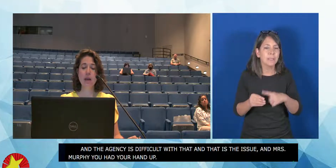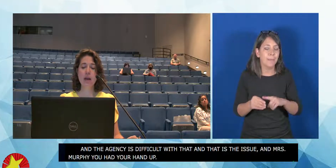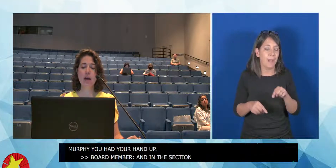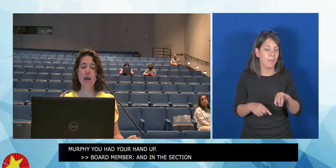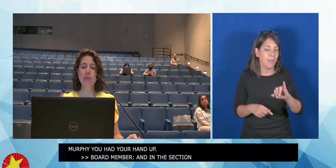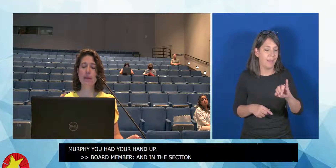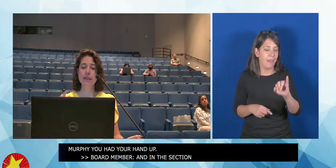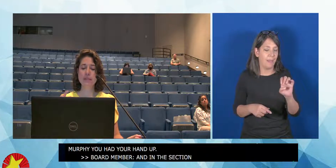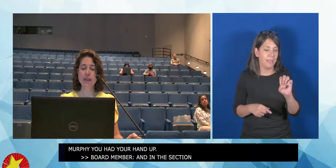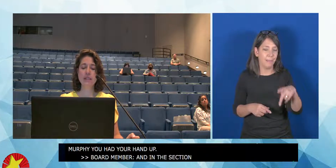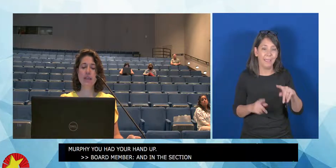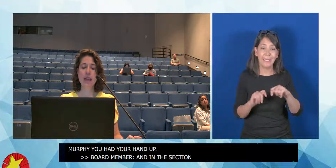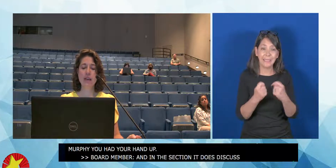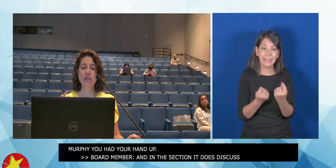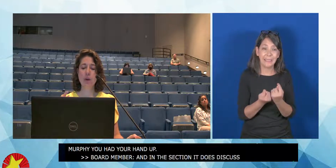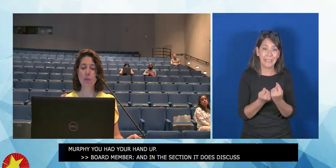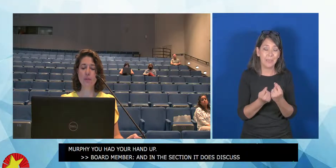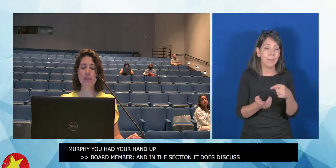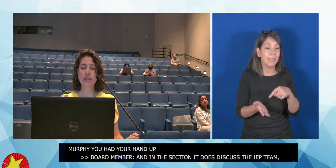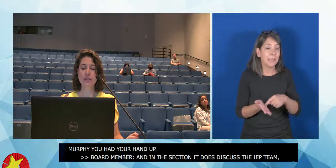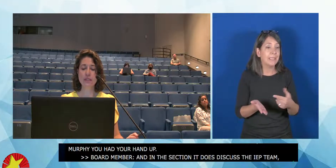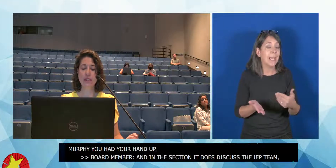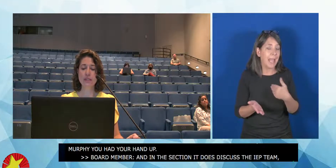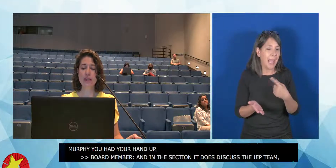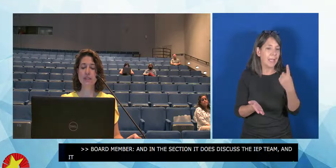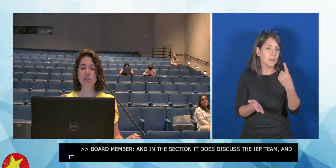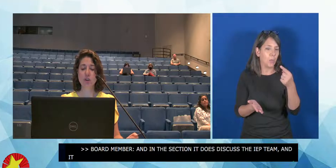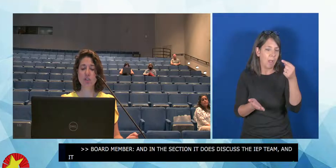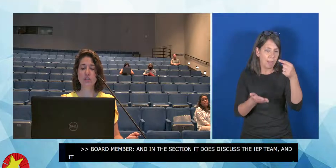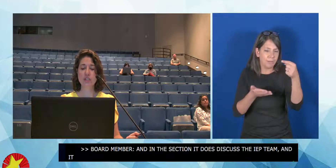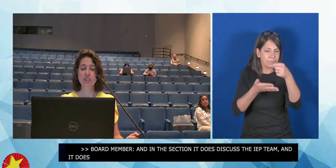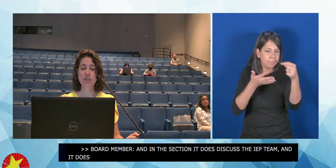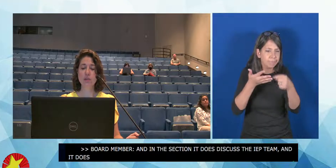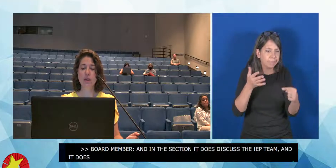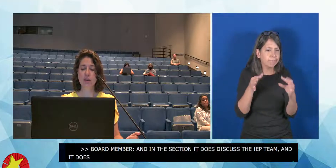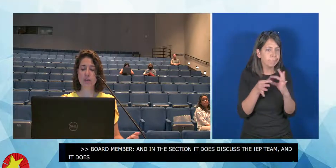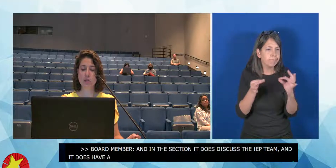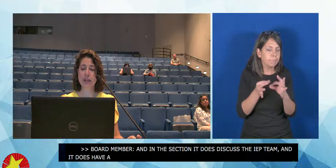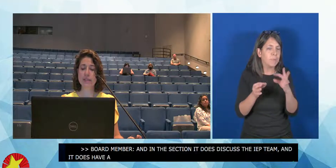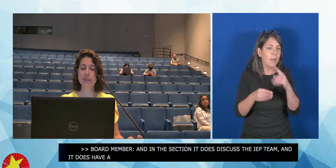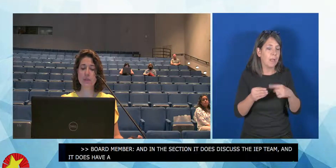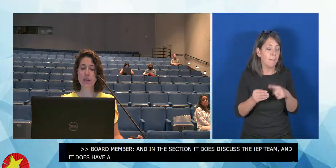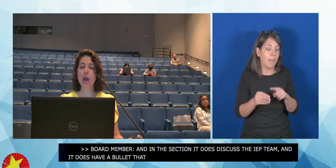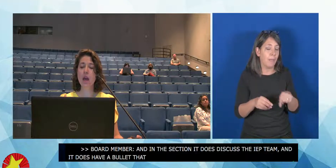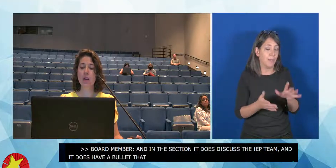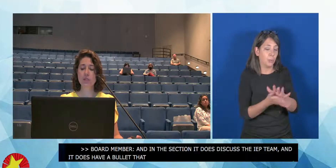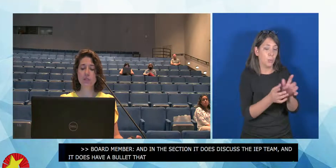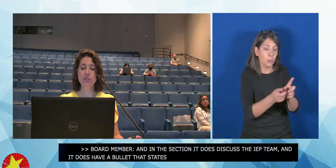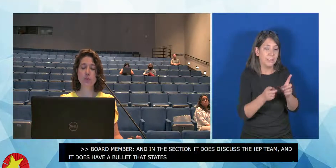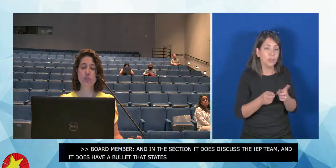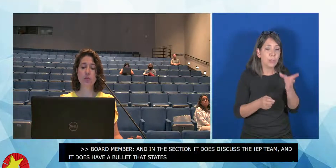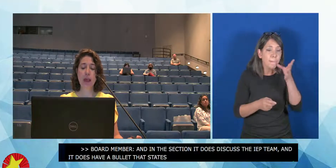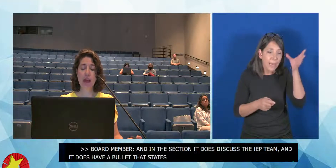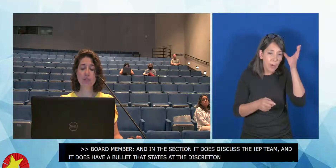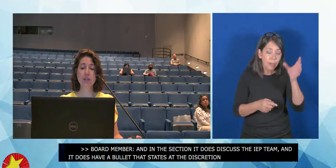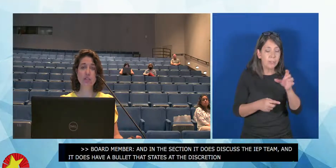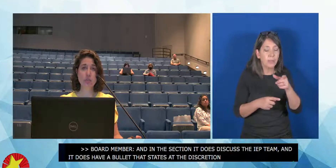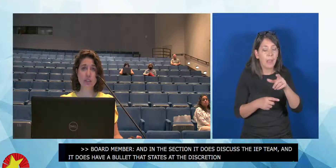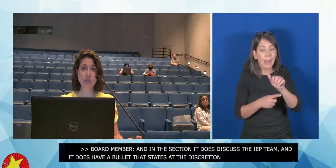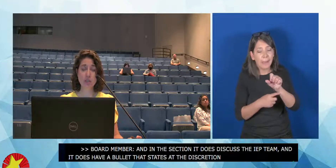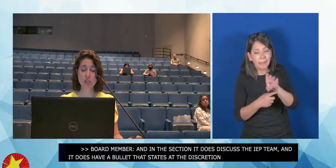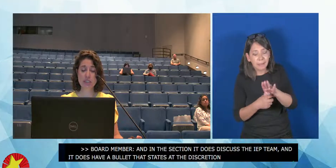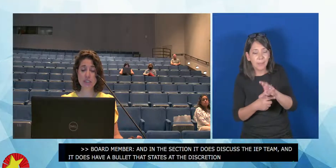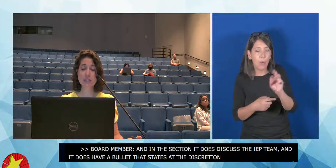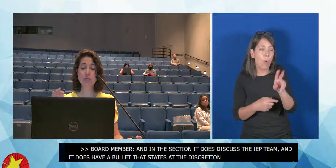team, it does have a bullet that states, at the discretion of the district parent or ASDB, other individuals who have knowledge